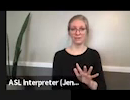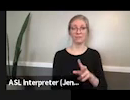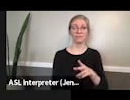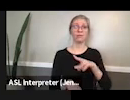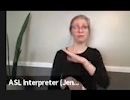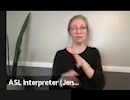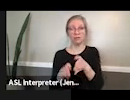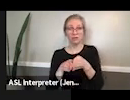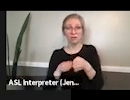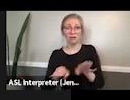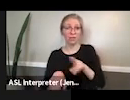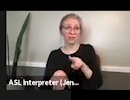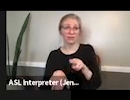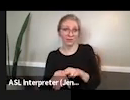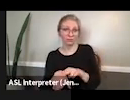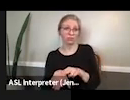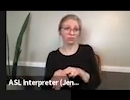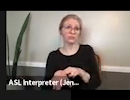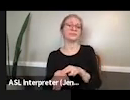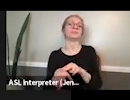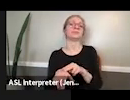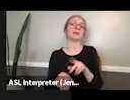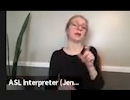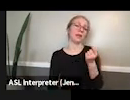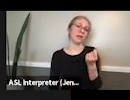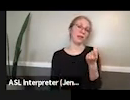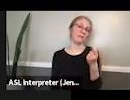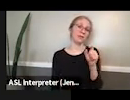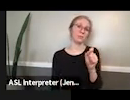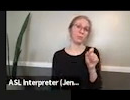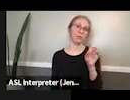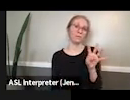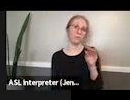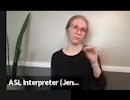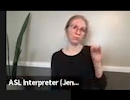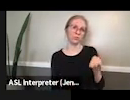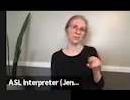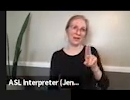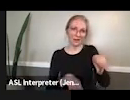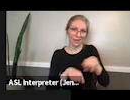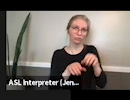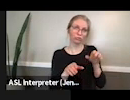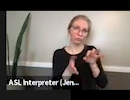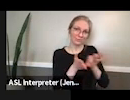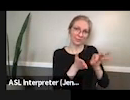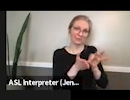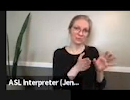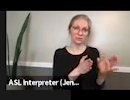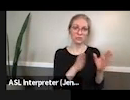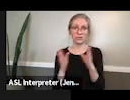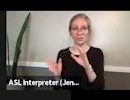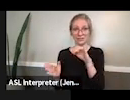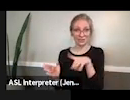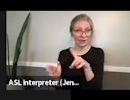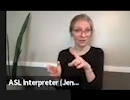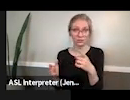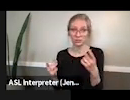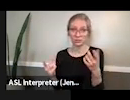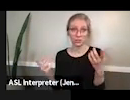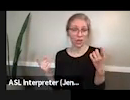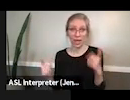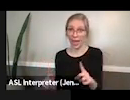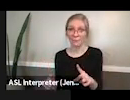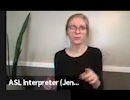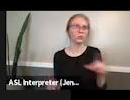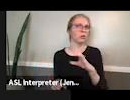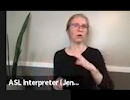5 year range, it was 11.4% of the national census. And look what Indiana does. You guys just are